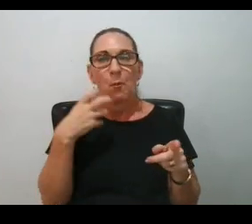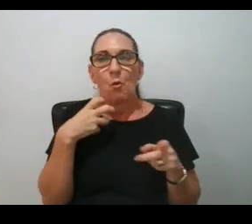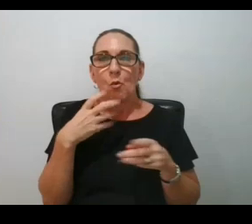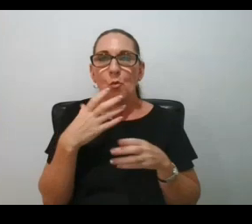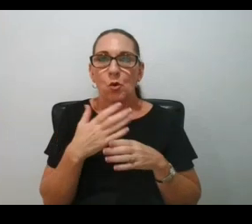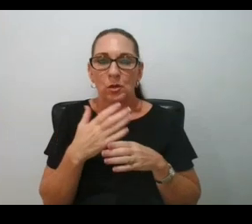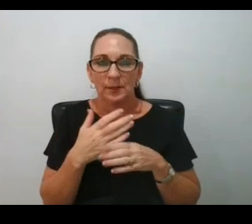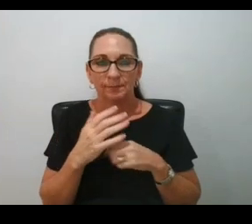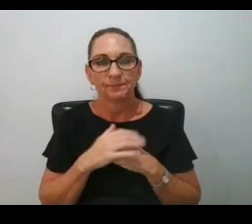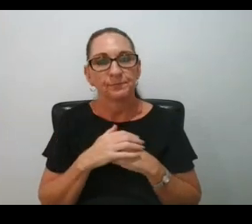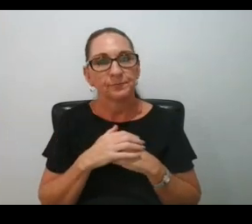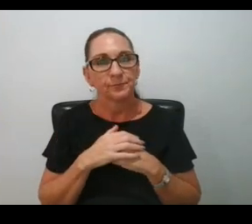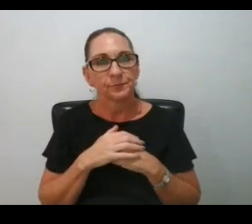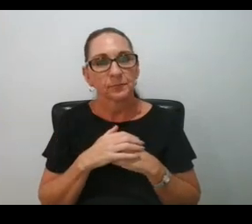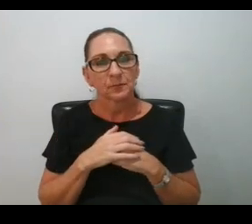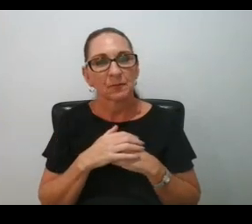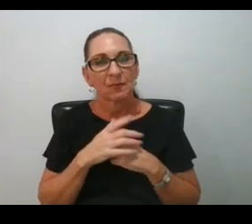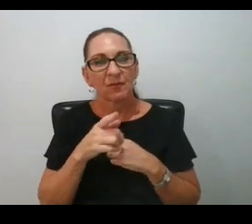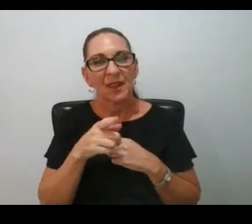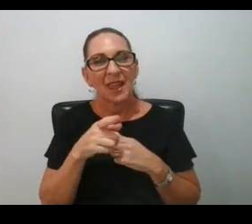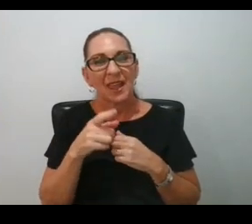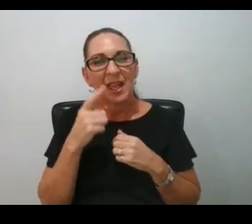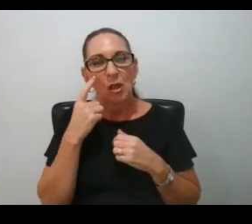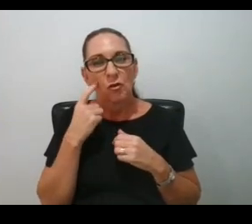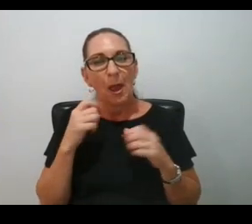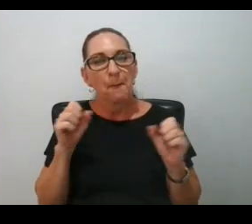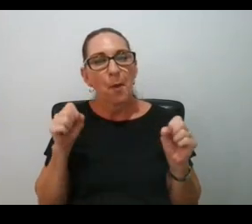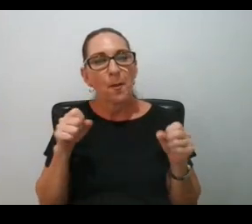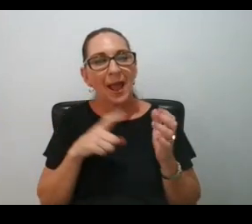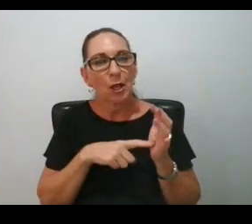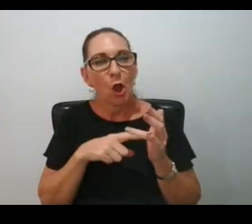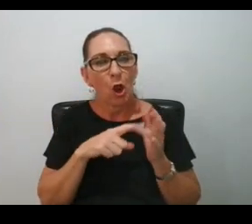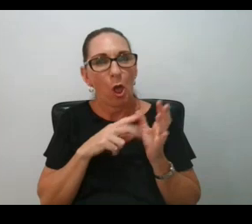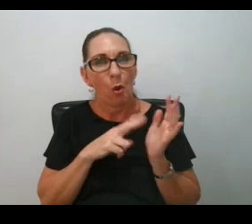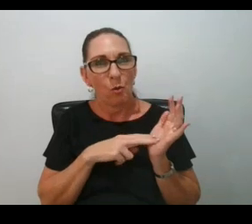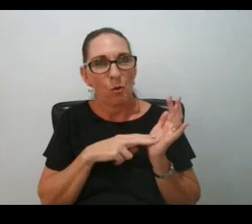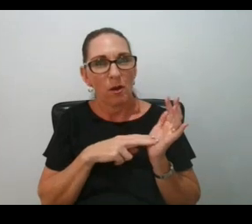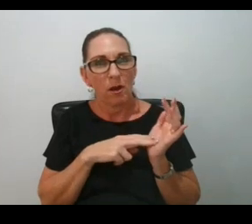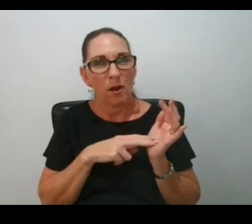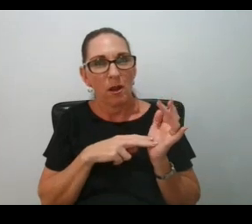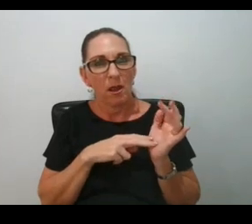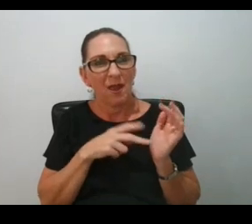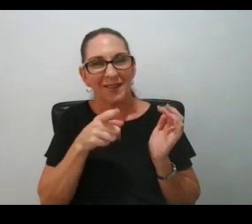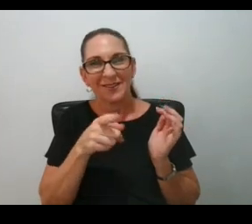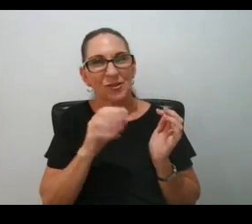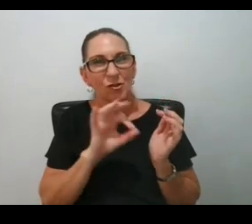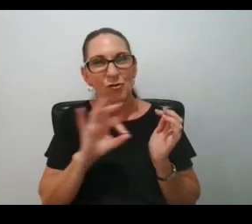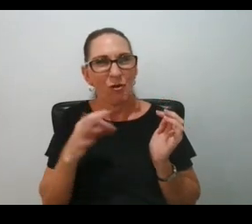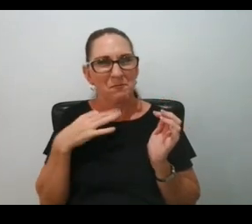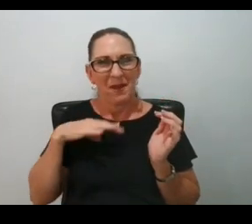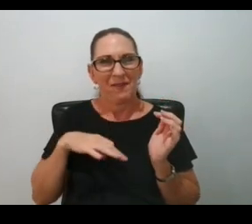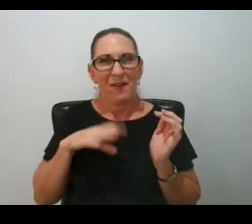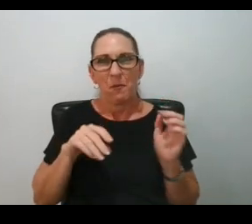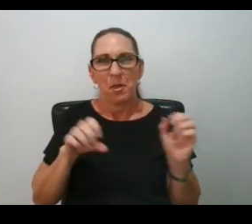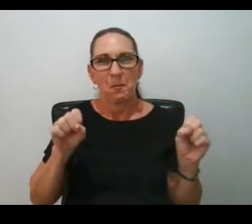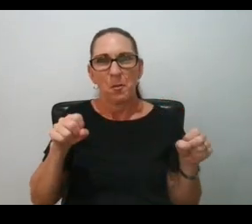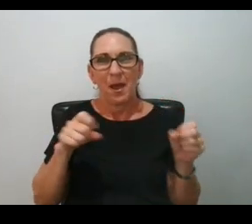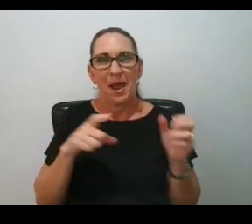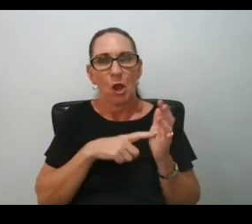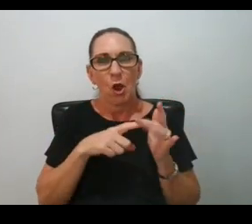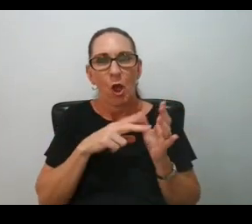Just to get rid of the motorbike loan for a minute. She's not got a benefit from the motorbike loan and was put as a joint